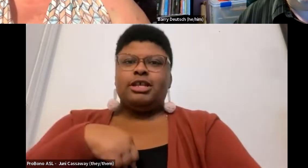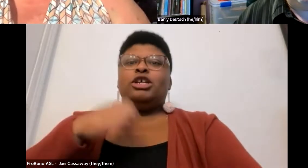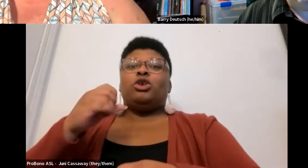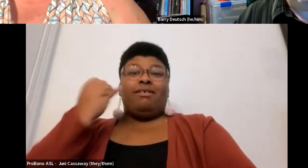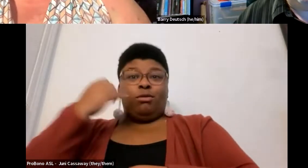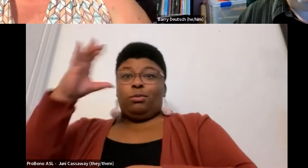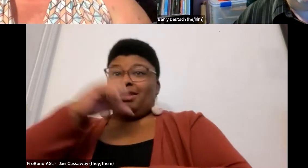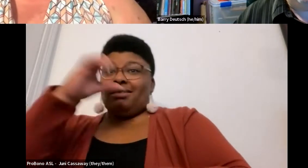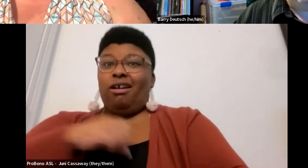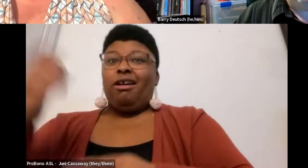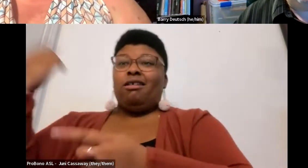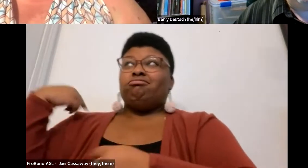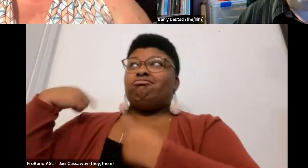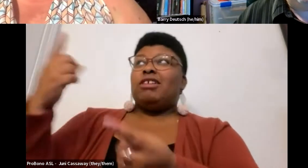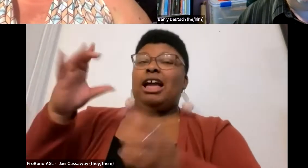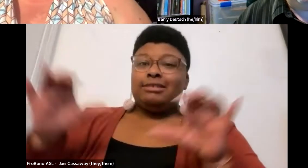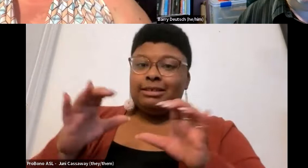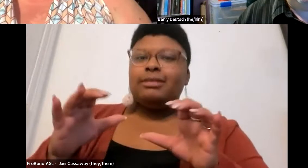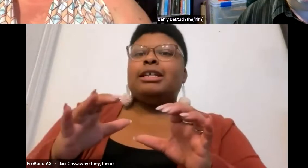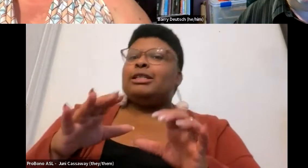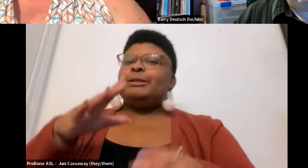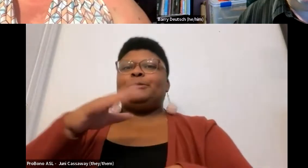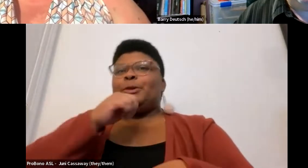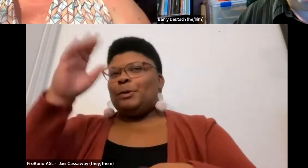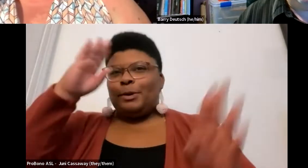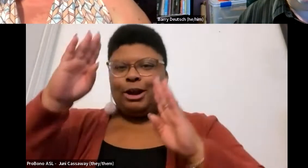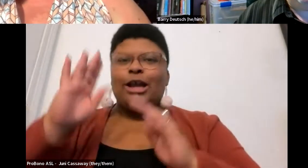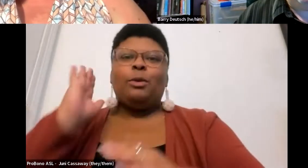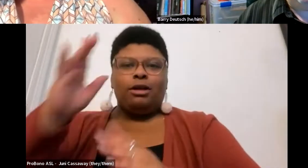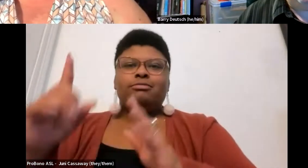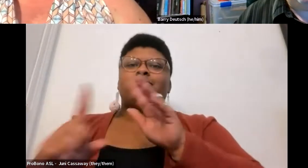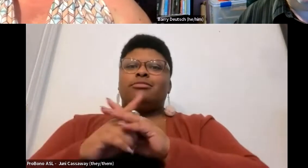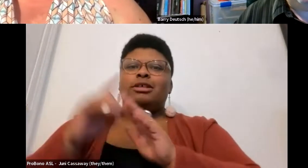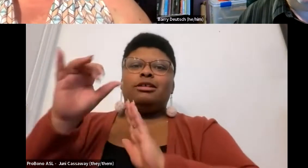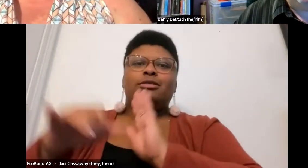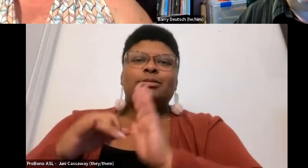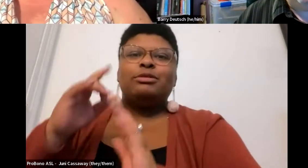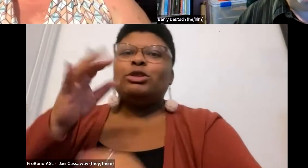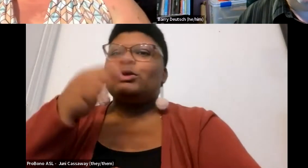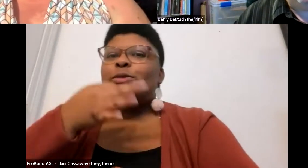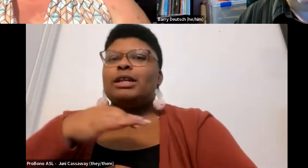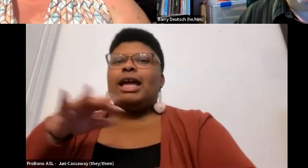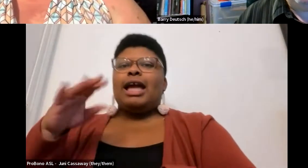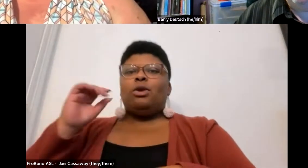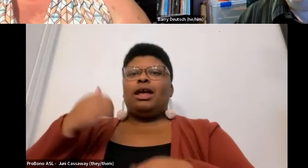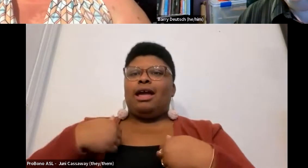NAAFA Official, and we do still have a few more activities this month, so you can find those at our website,